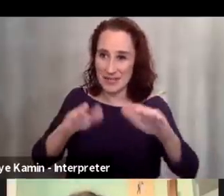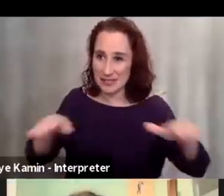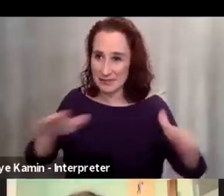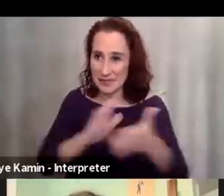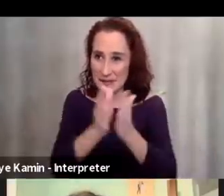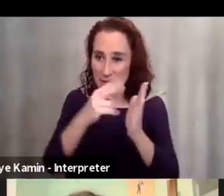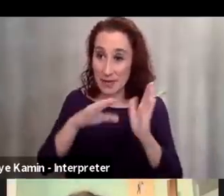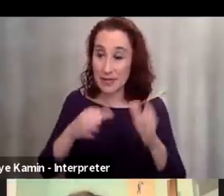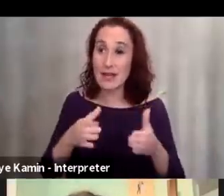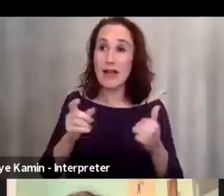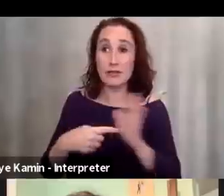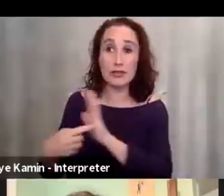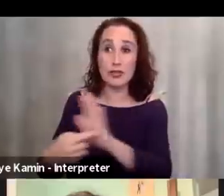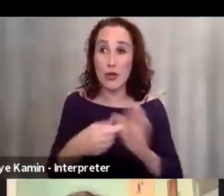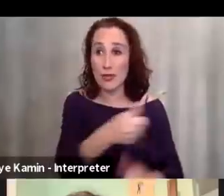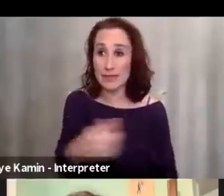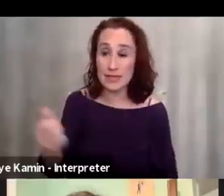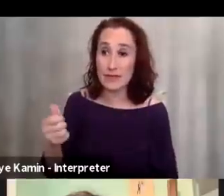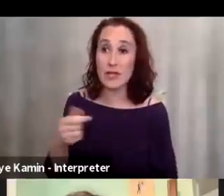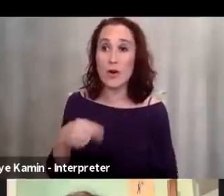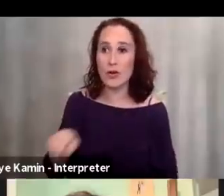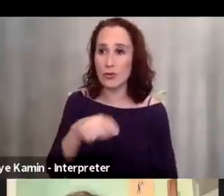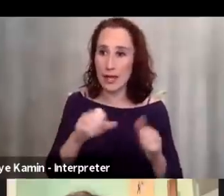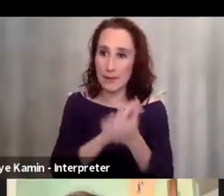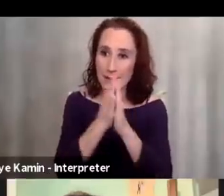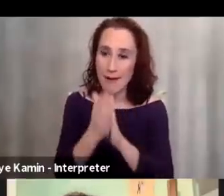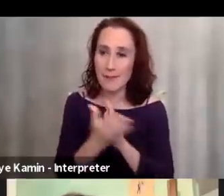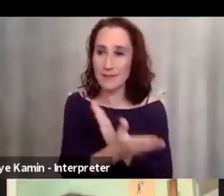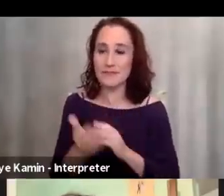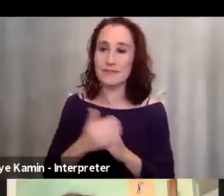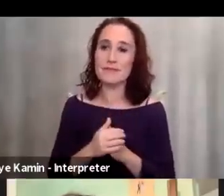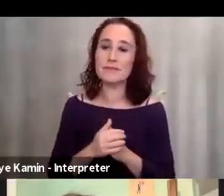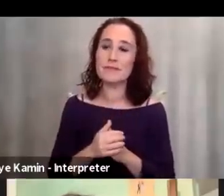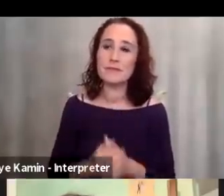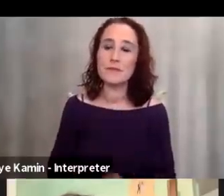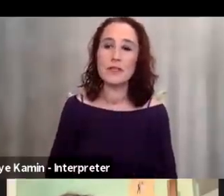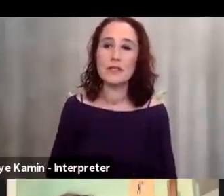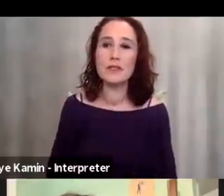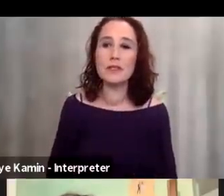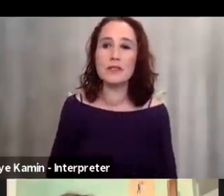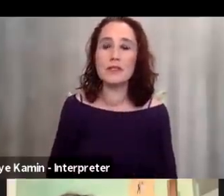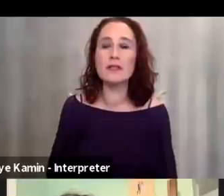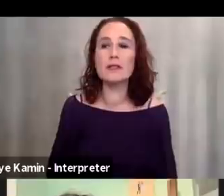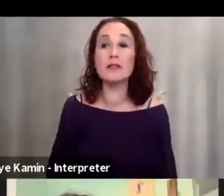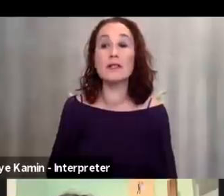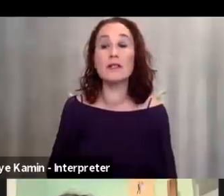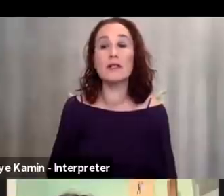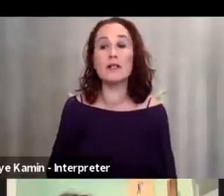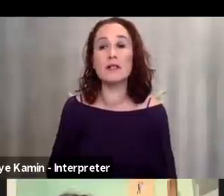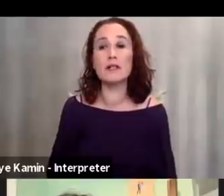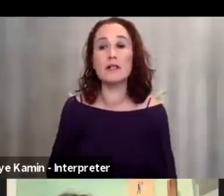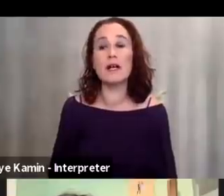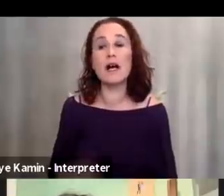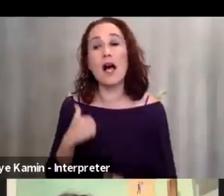they are, or who they can be in these books. But we also have to, one thing that I hope that will become a